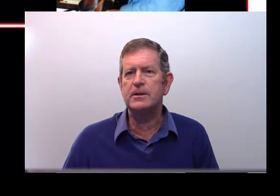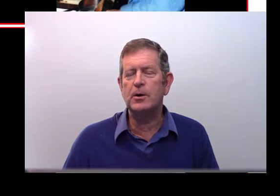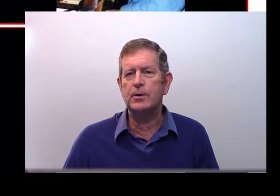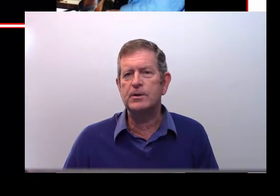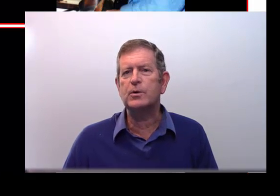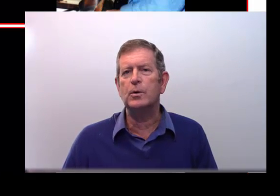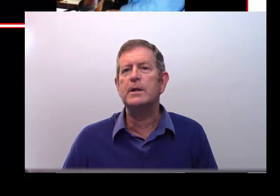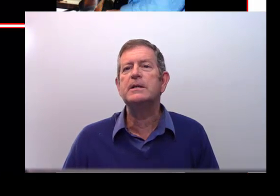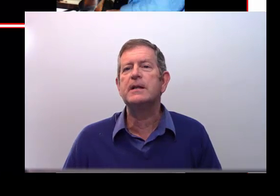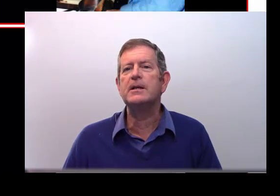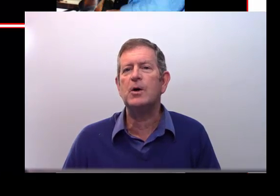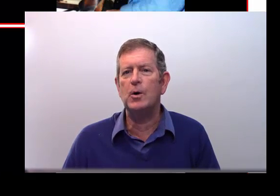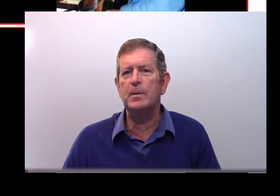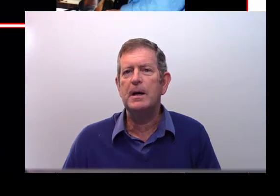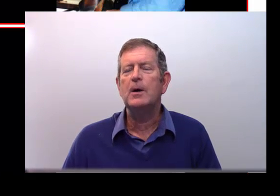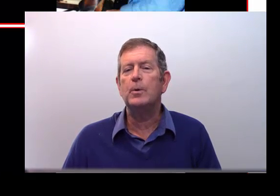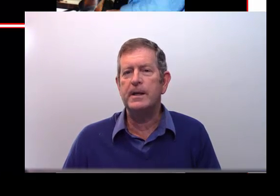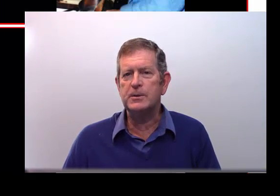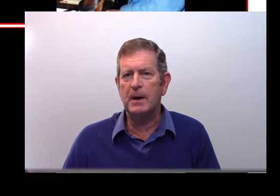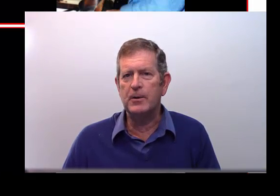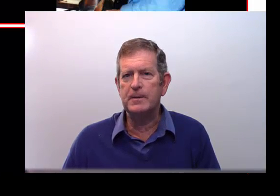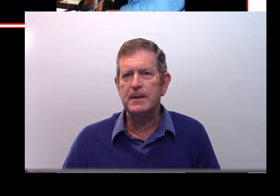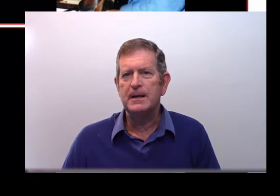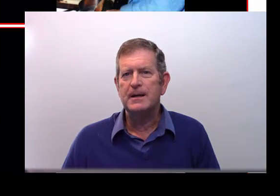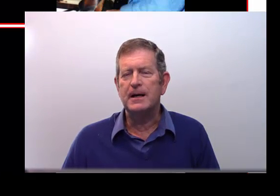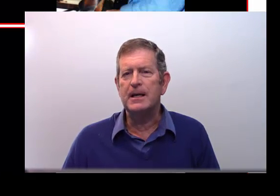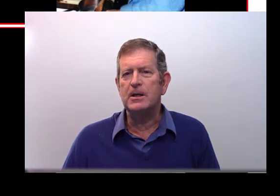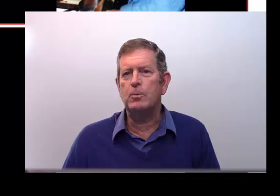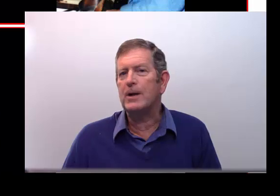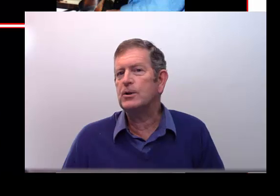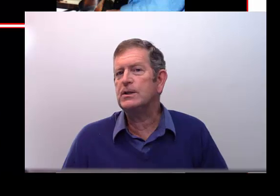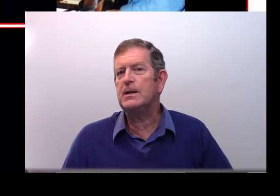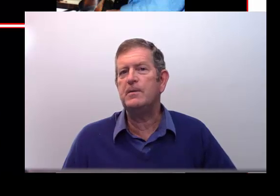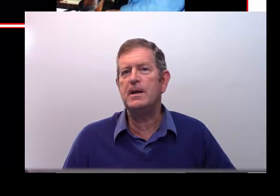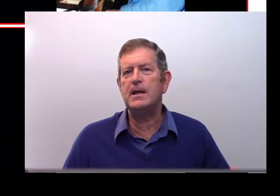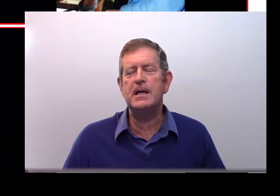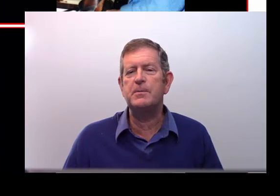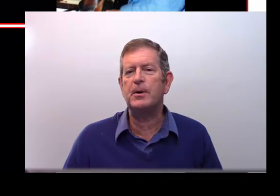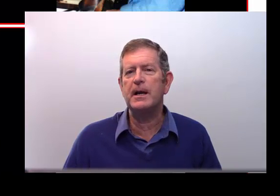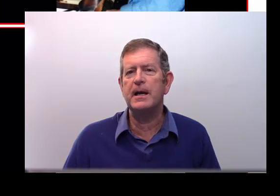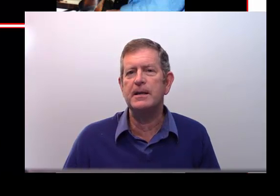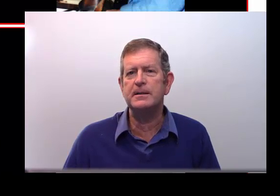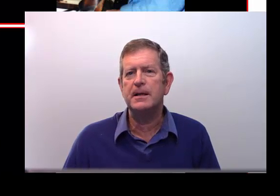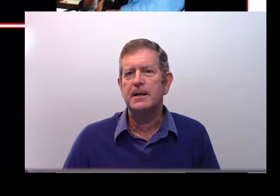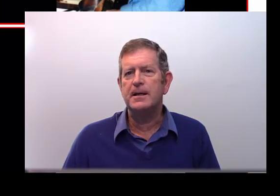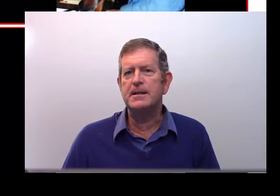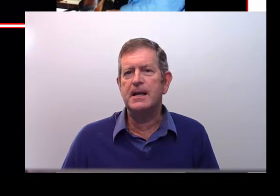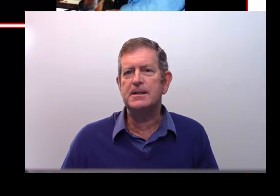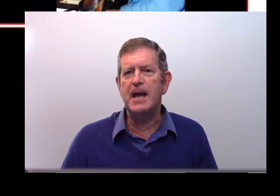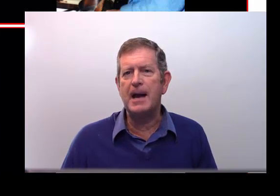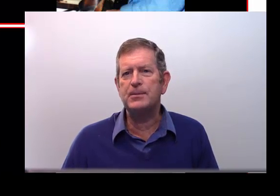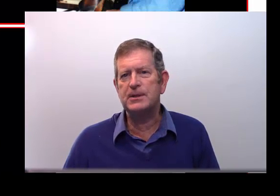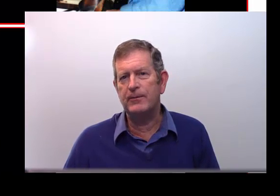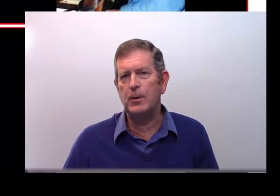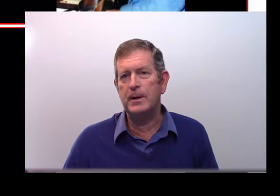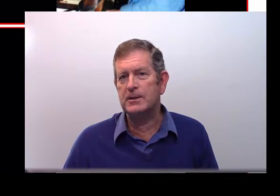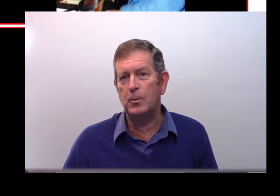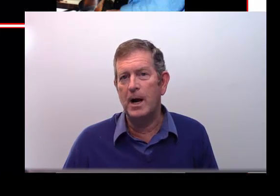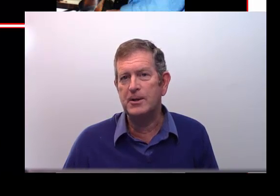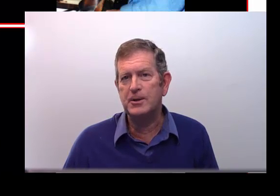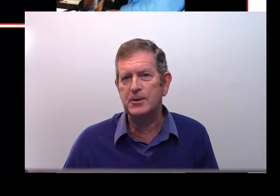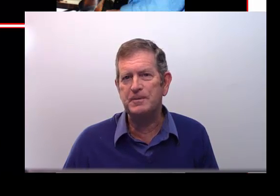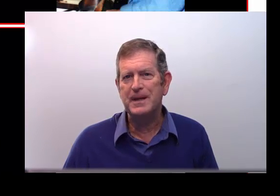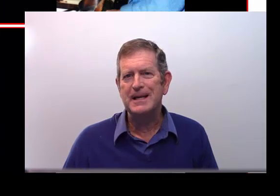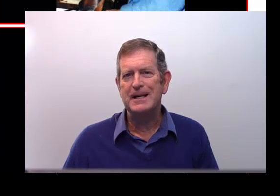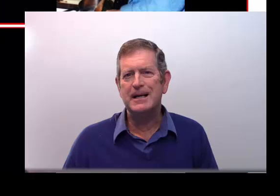He doesn't go to school. He stays home with his mother. He watches TV. He plays. He takes naps, even though he